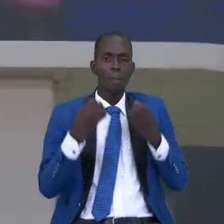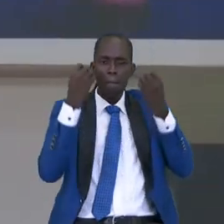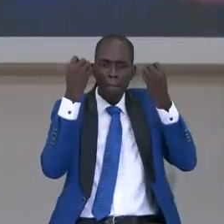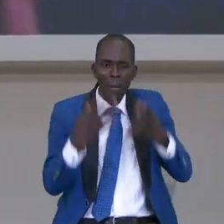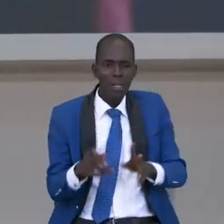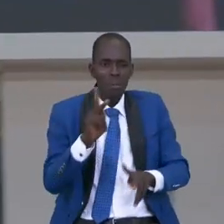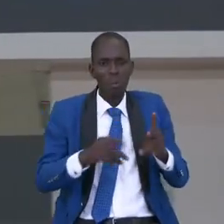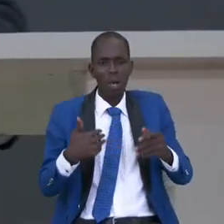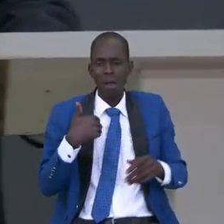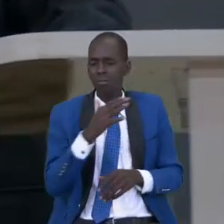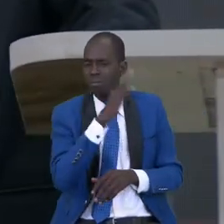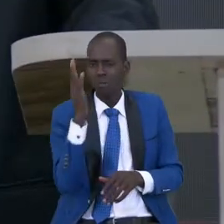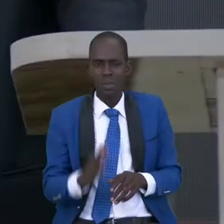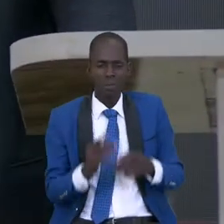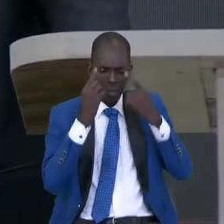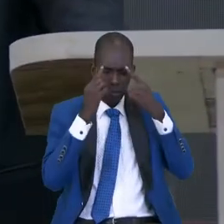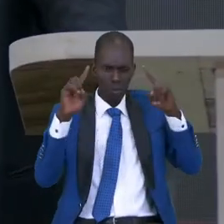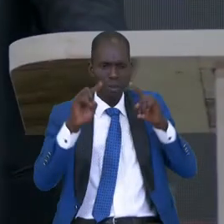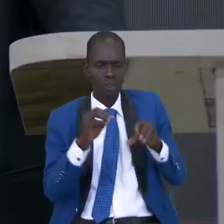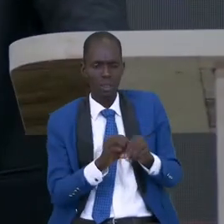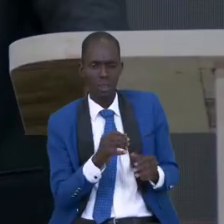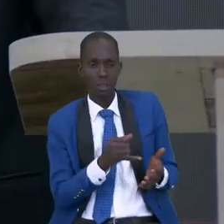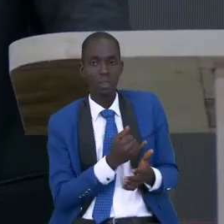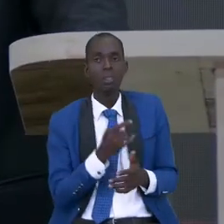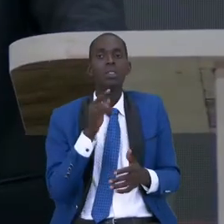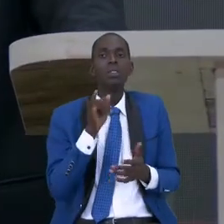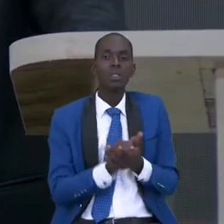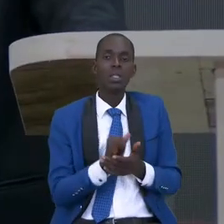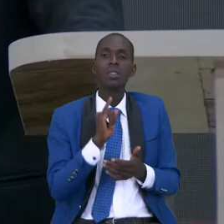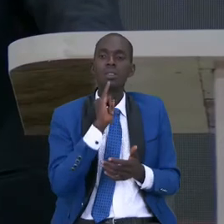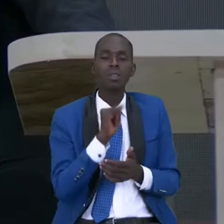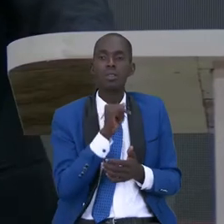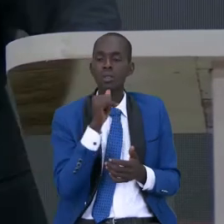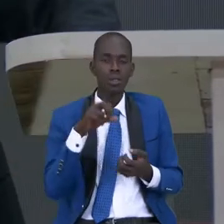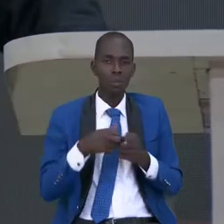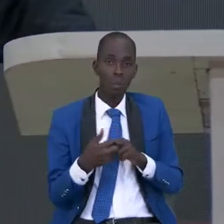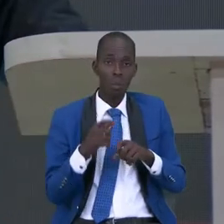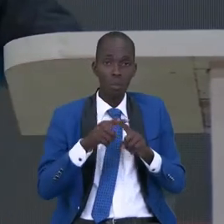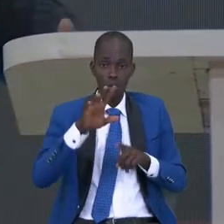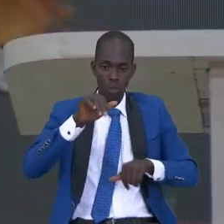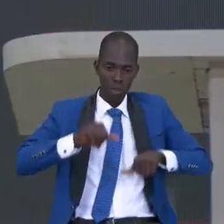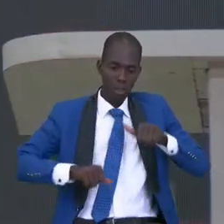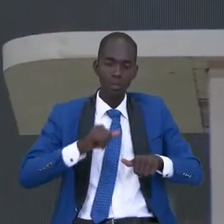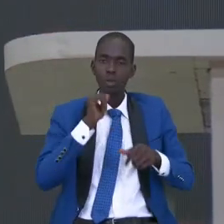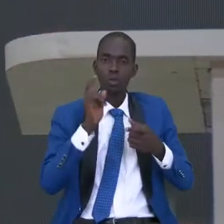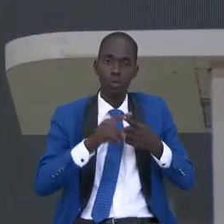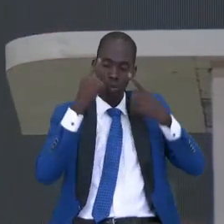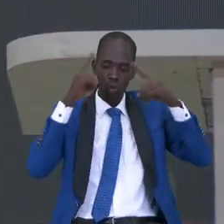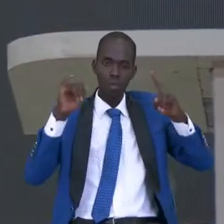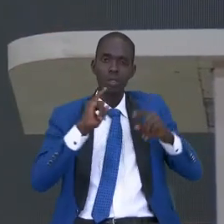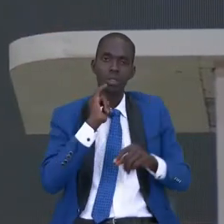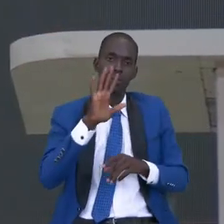and I'm doing it. That's not the problem. Your doubt is the problem. Wherefore didst